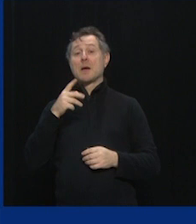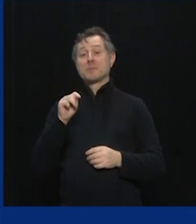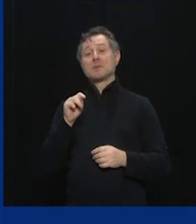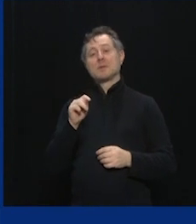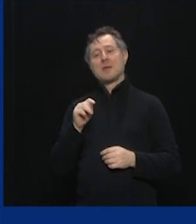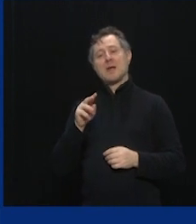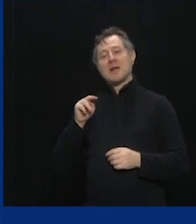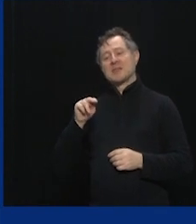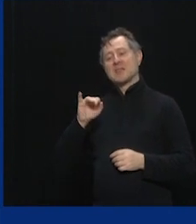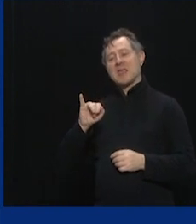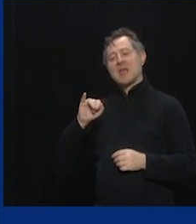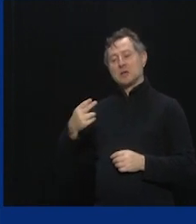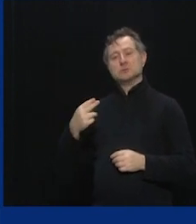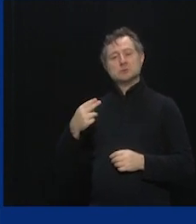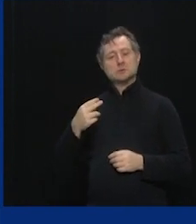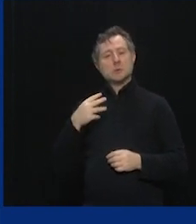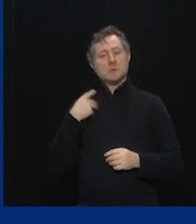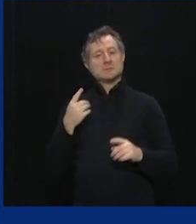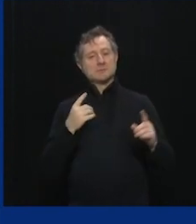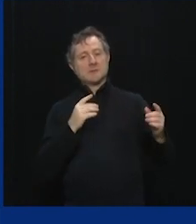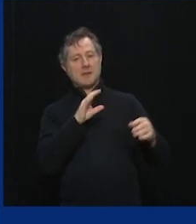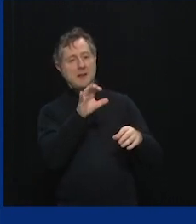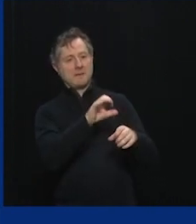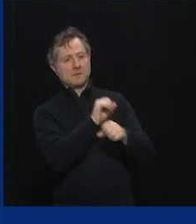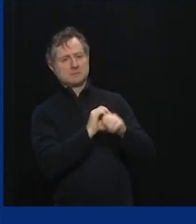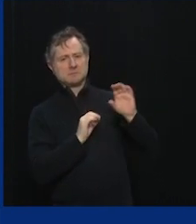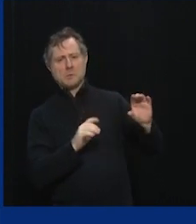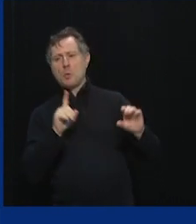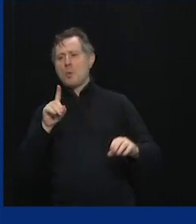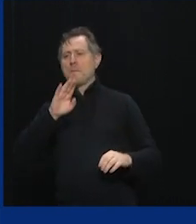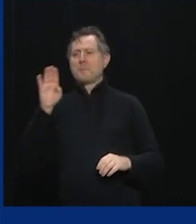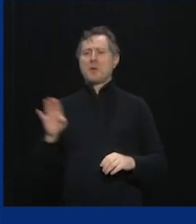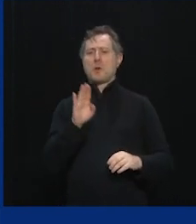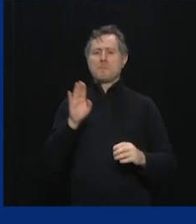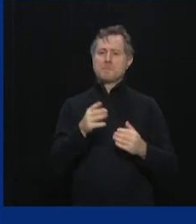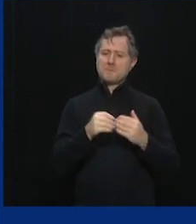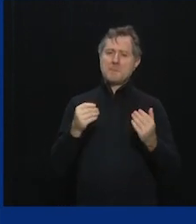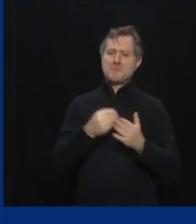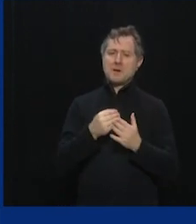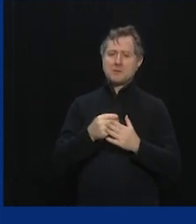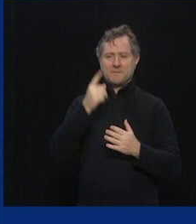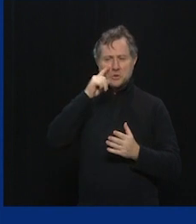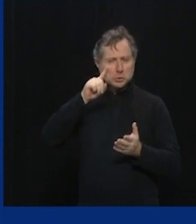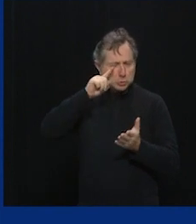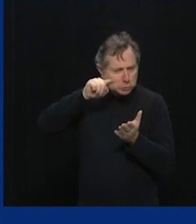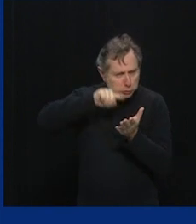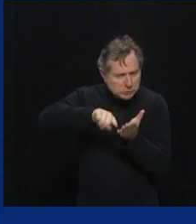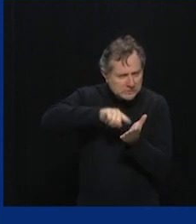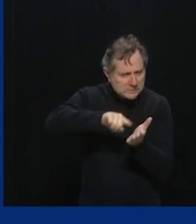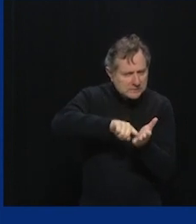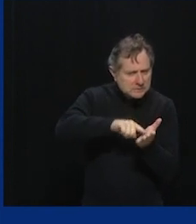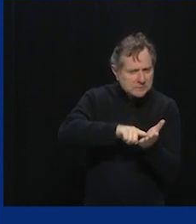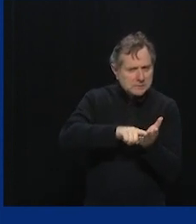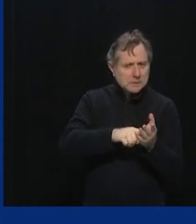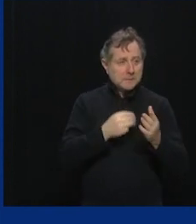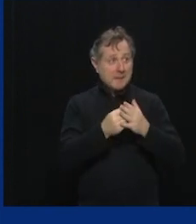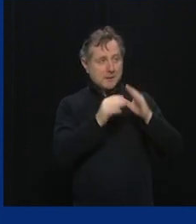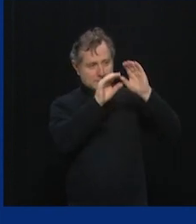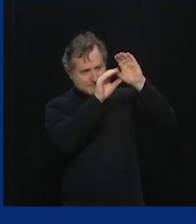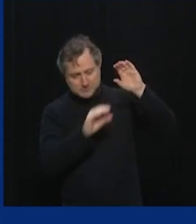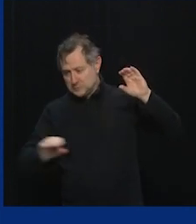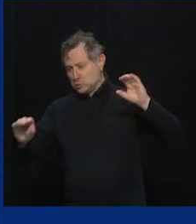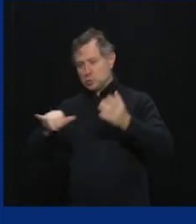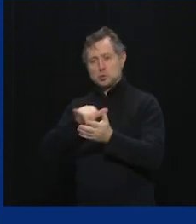allocated nationwide $1 billion for this research. We'll make sure that New York State gets a share of this, and we'll be setting up our own